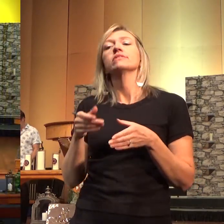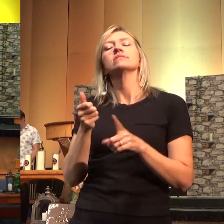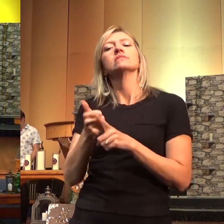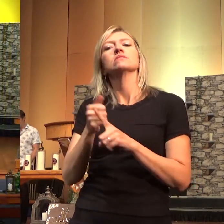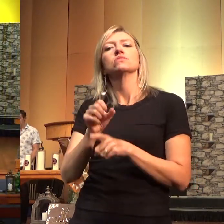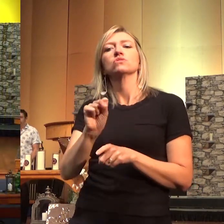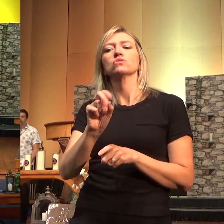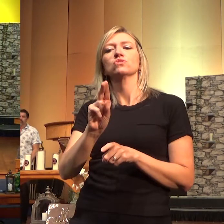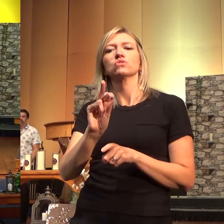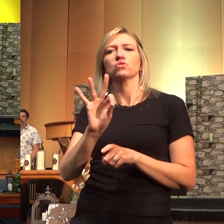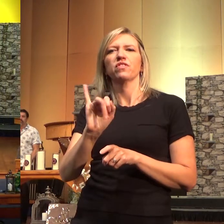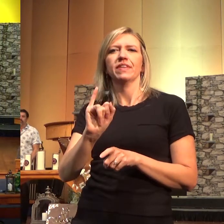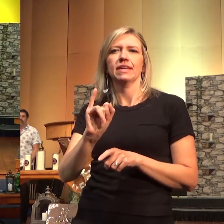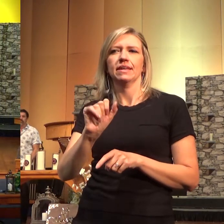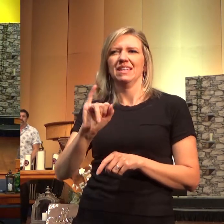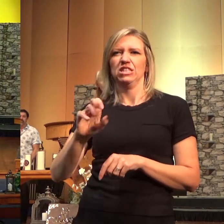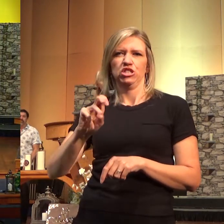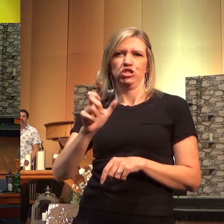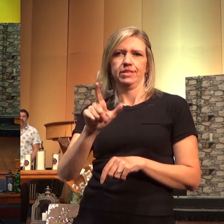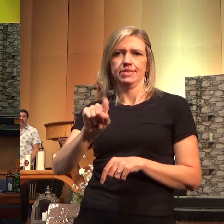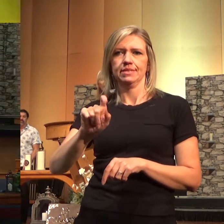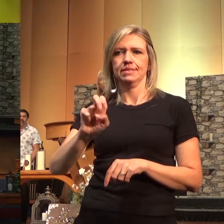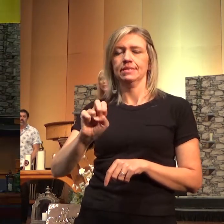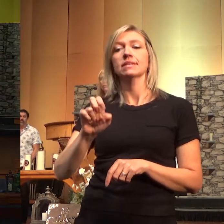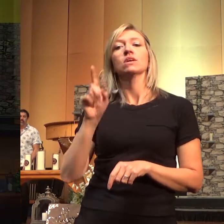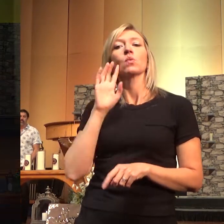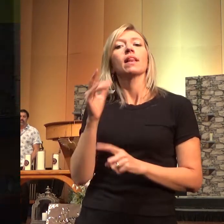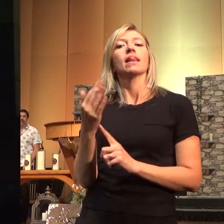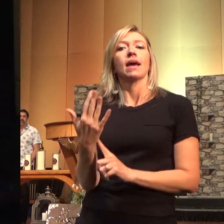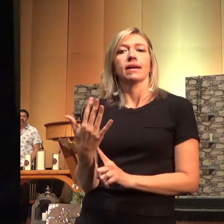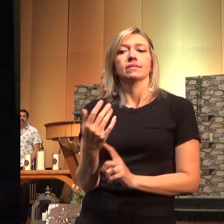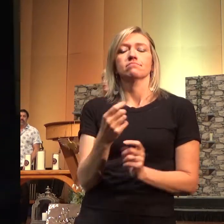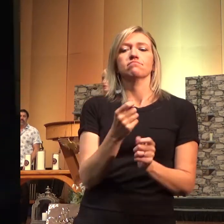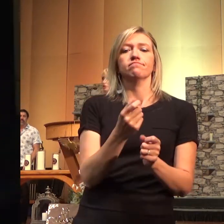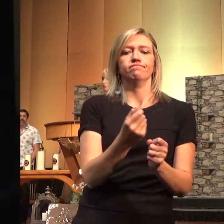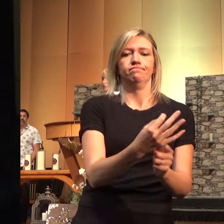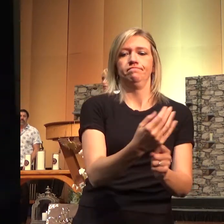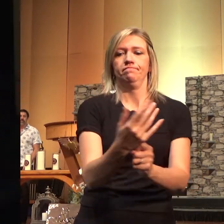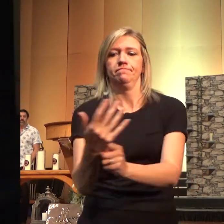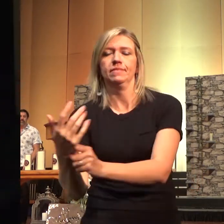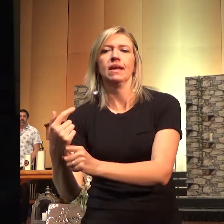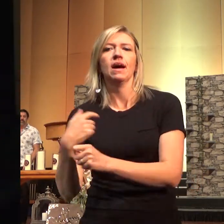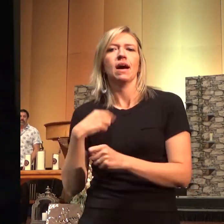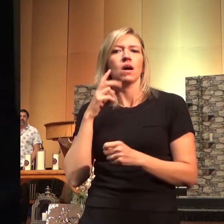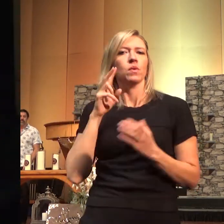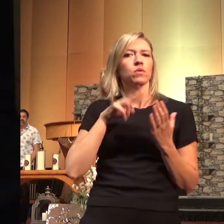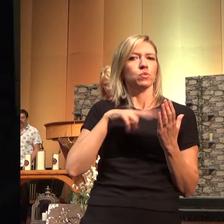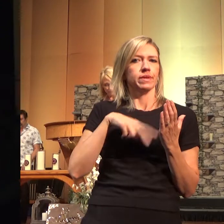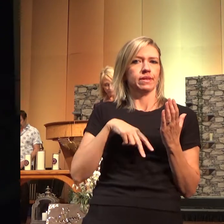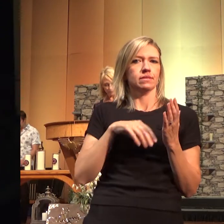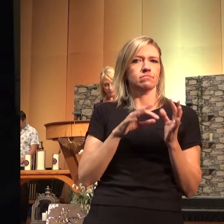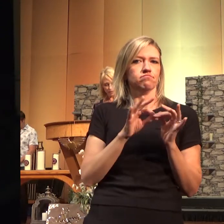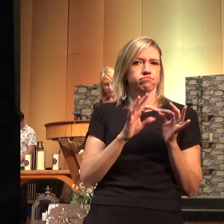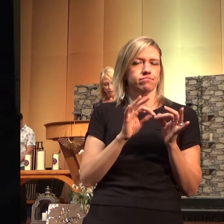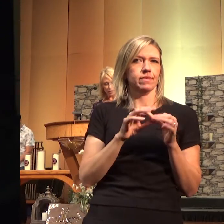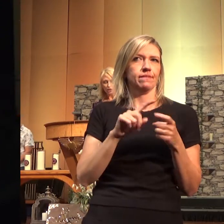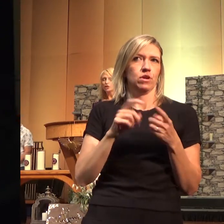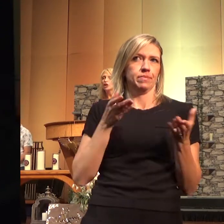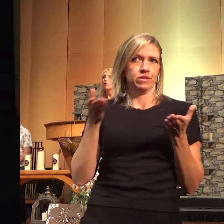Sufi initiate. And he is going to light the candles as I read words from this interfaith